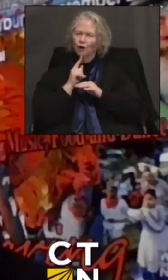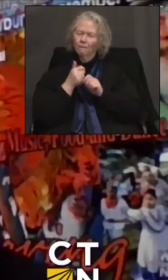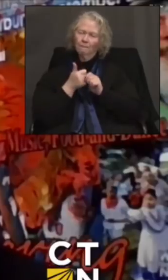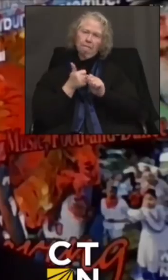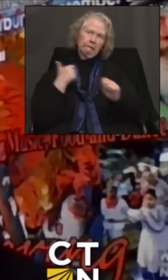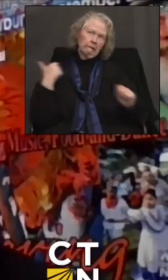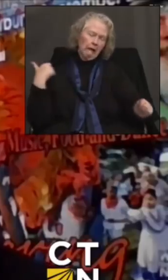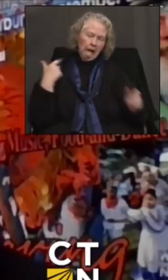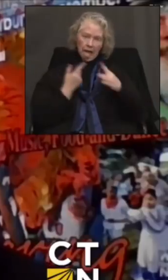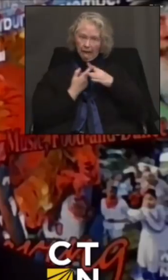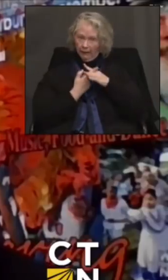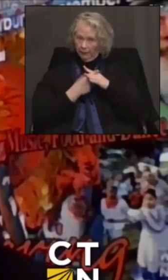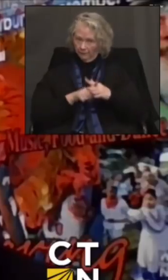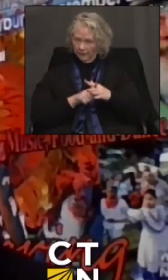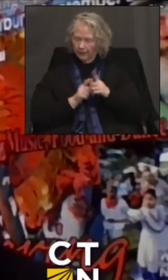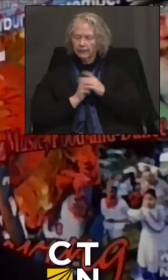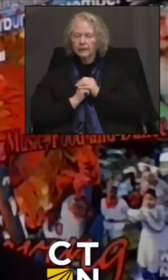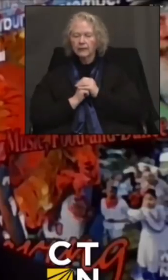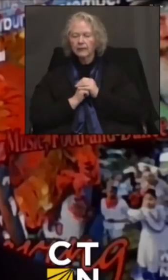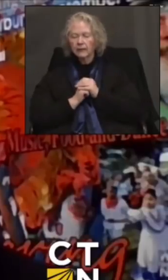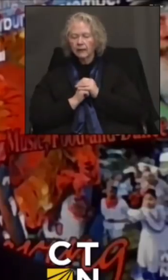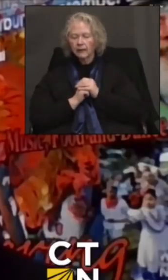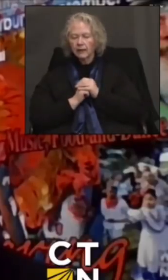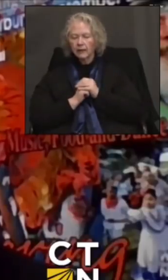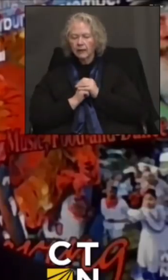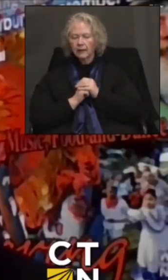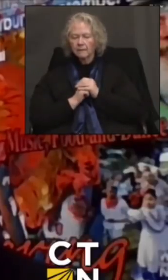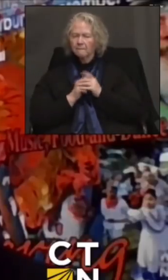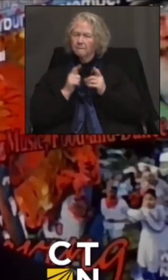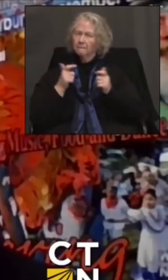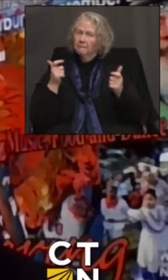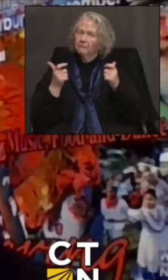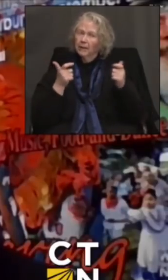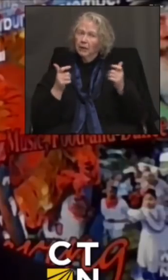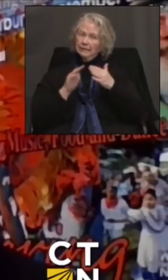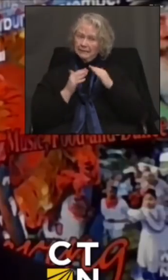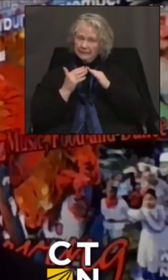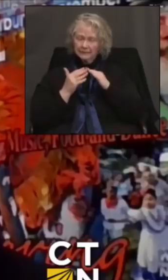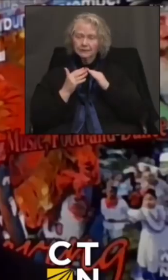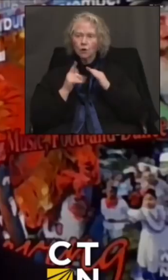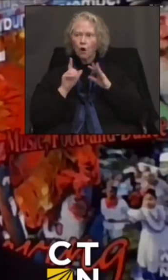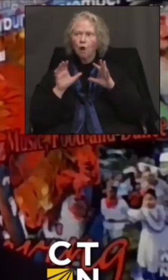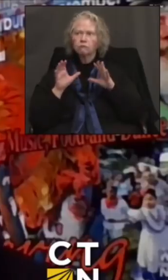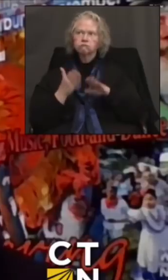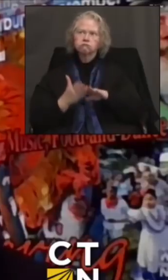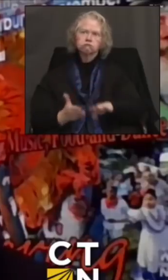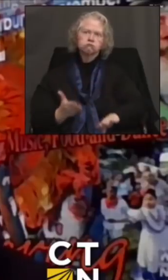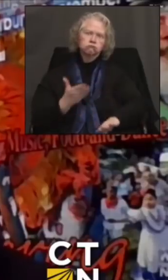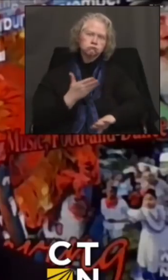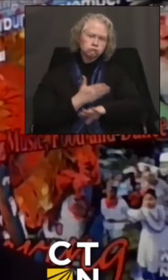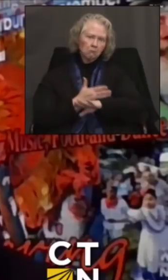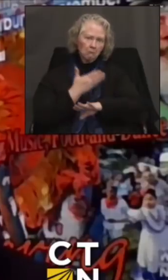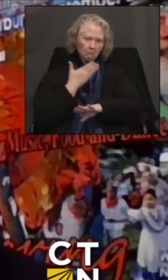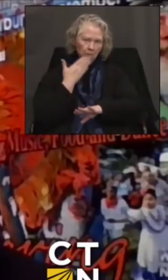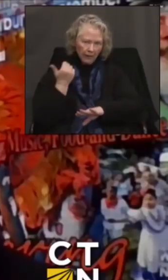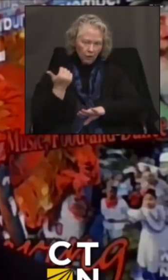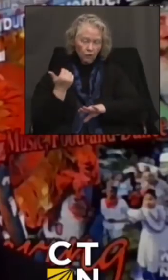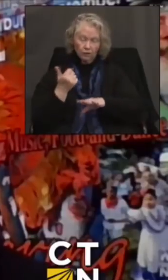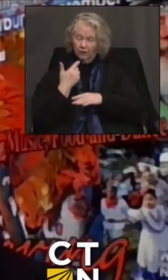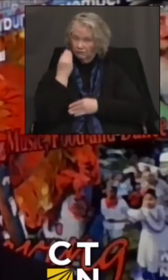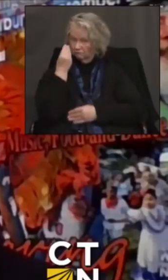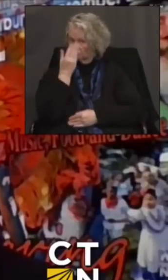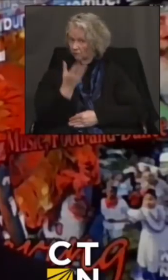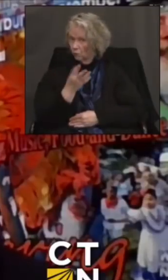say that the larger municipalities, I think, are doing a much better job. I can tell you that in